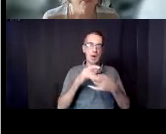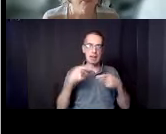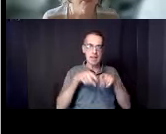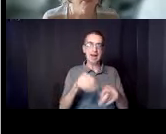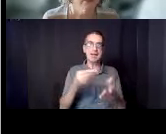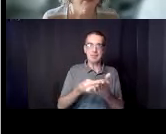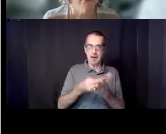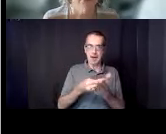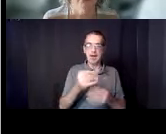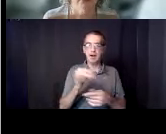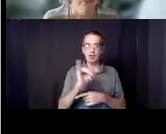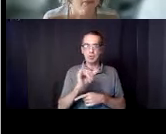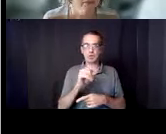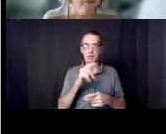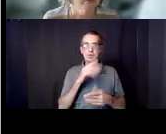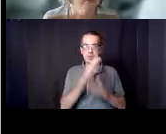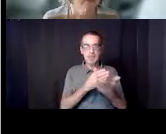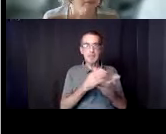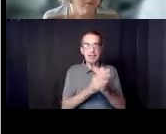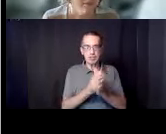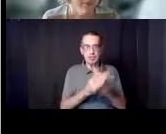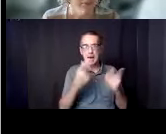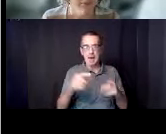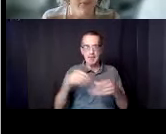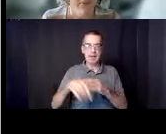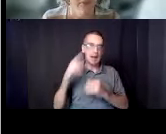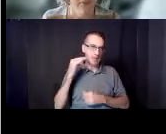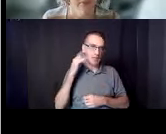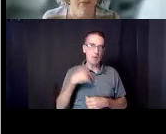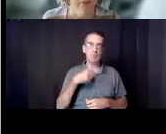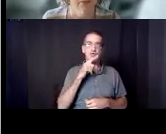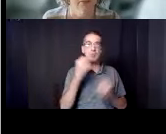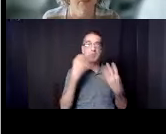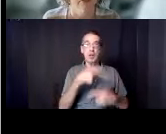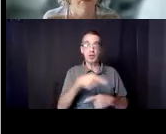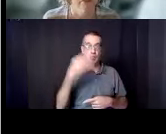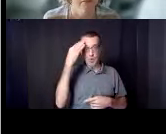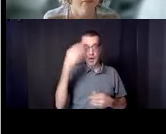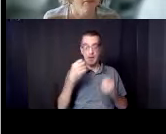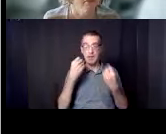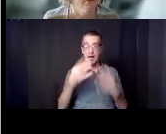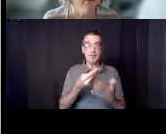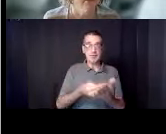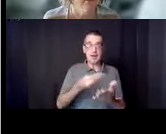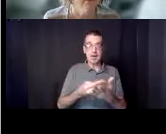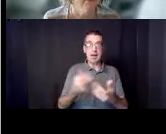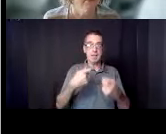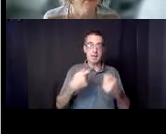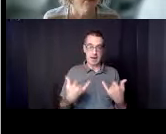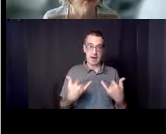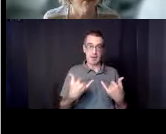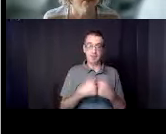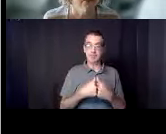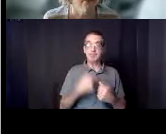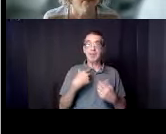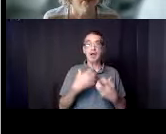funding and also various initiatives that are happening in California. As I'm sure many of you know, there's a lot of funding coming down right now.